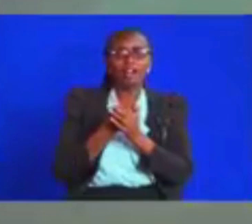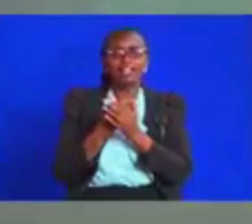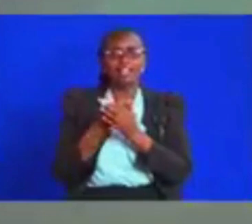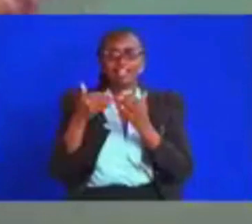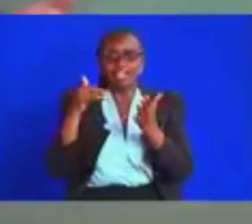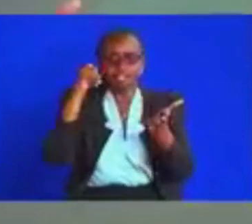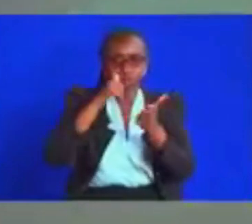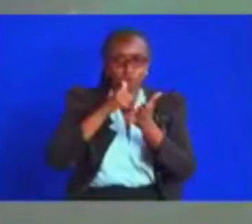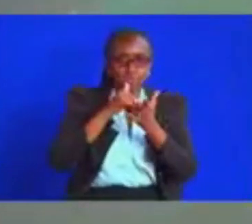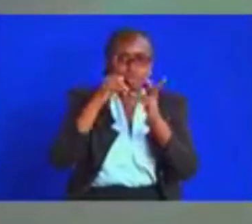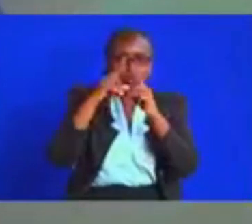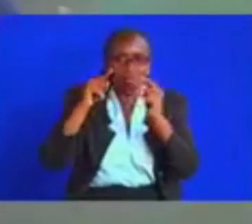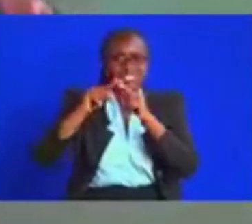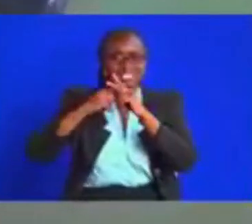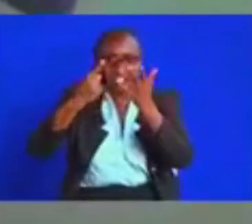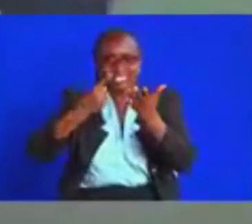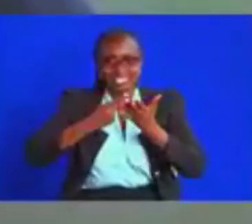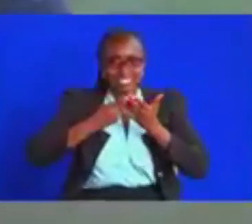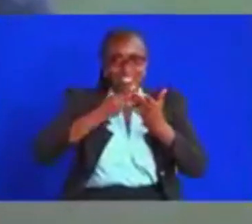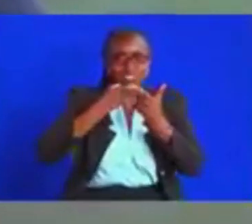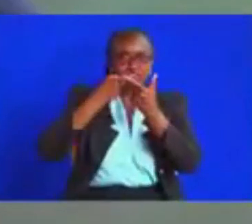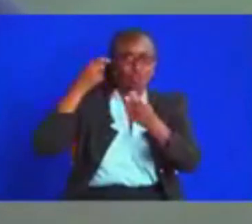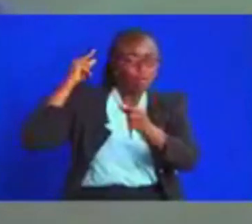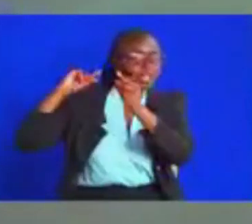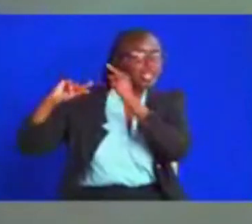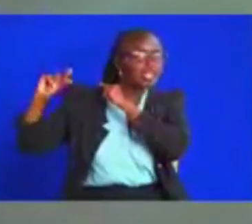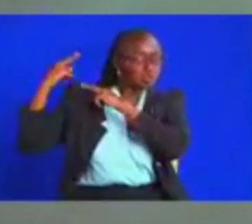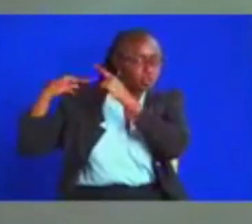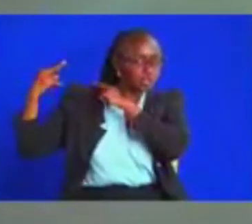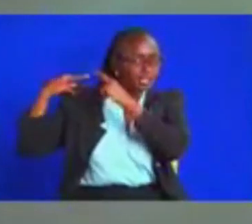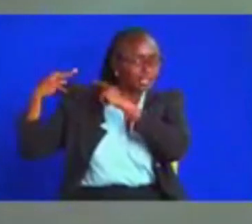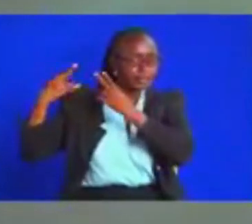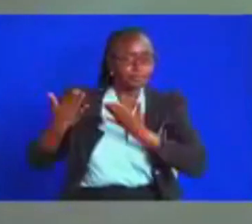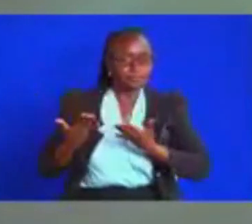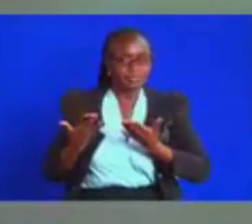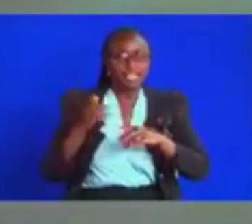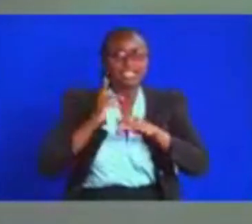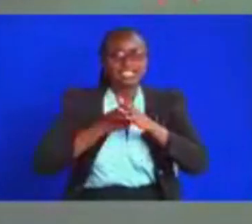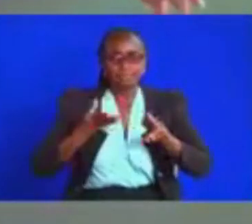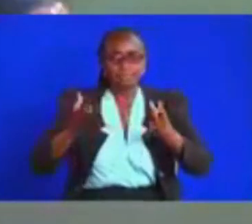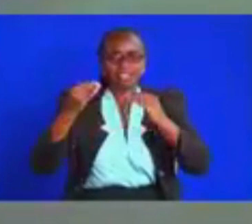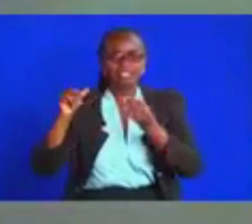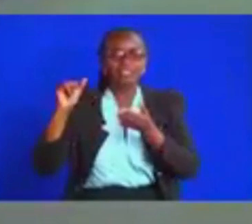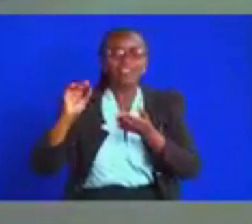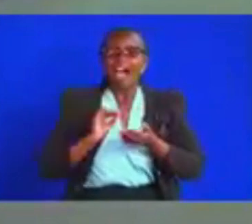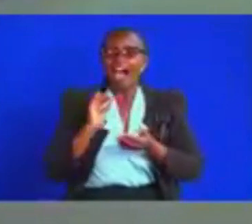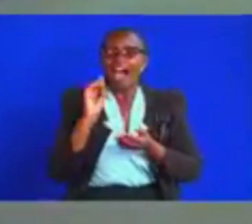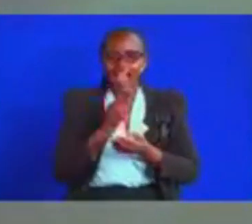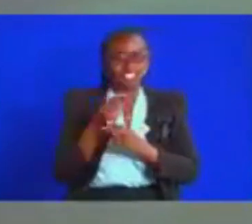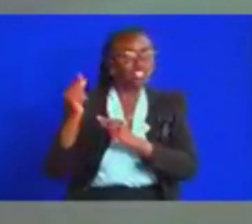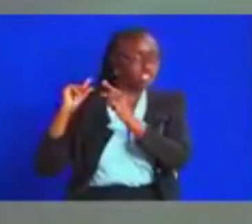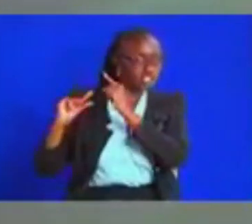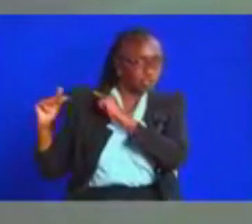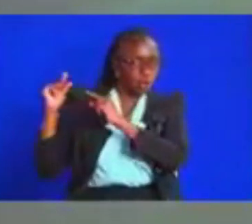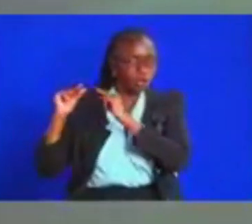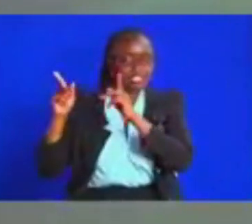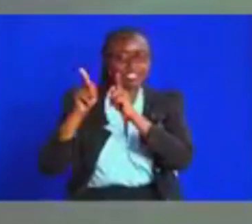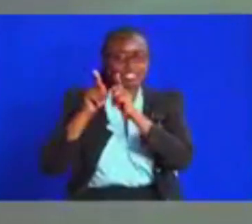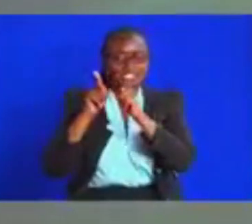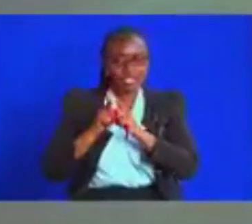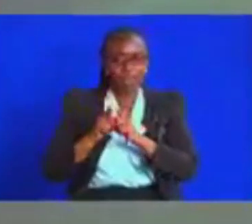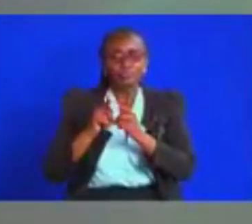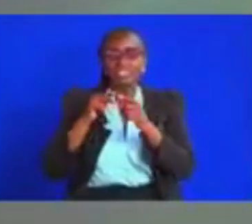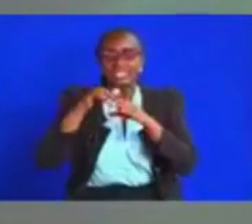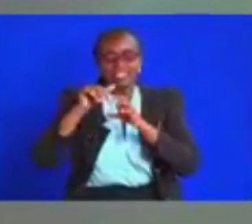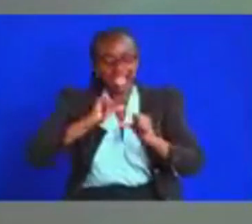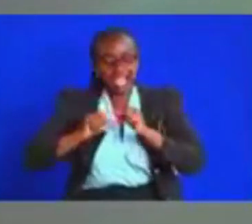began their discourse either from a historic standpoint, giving us genealogies, or like Mark, straight into the Acts of